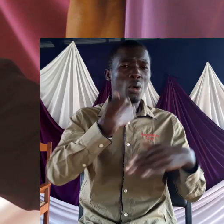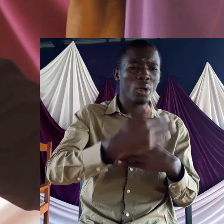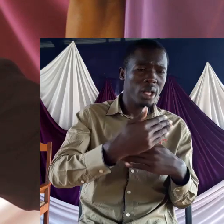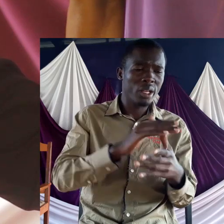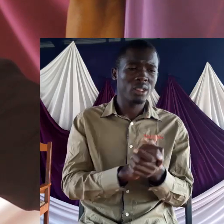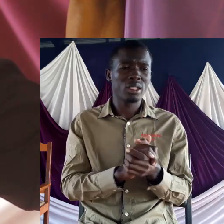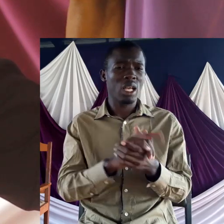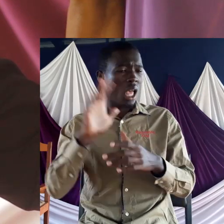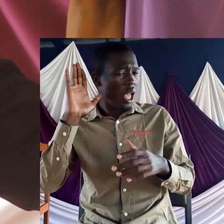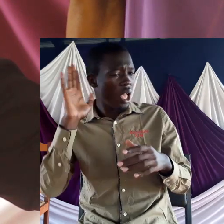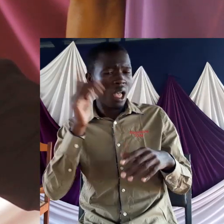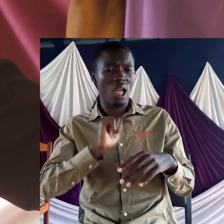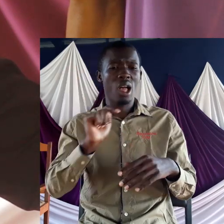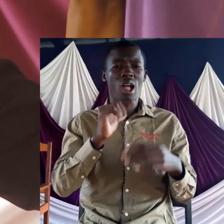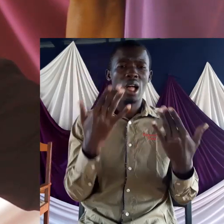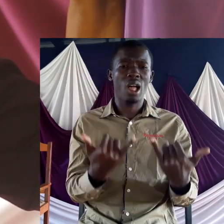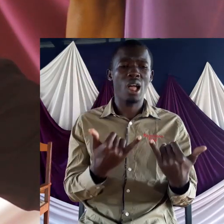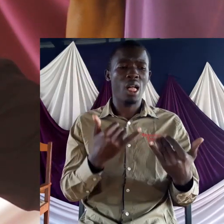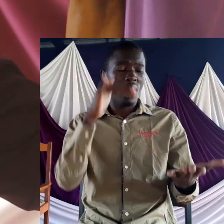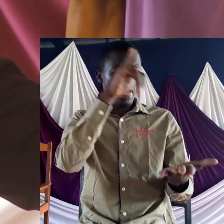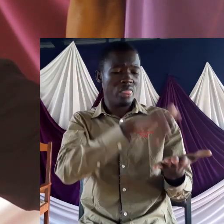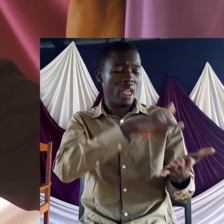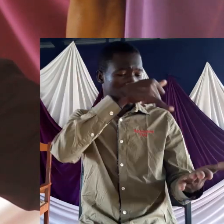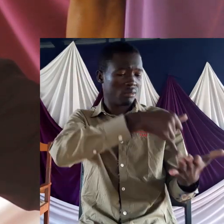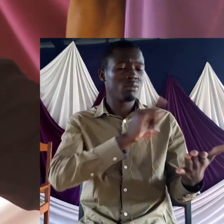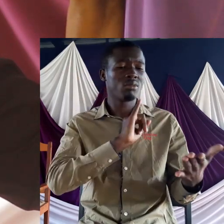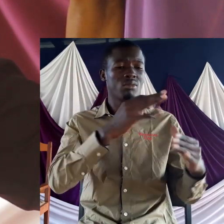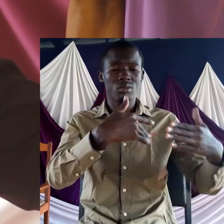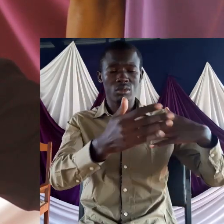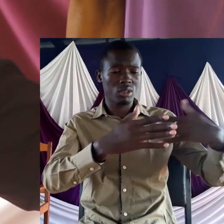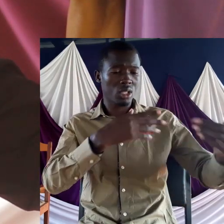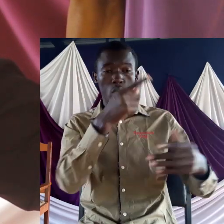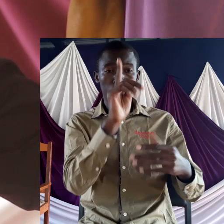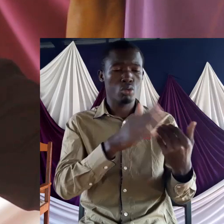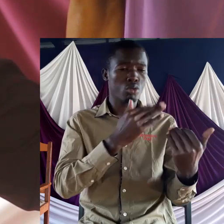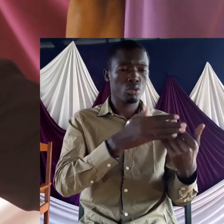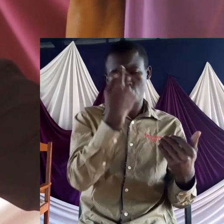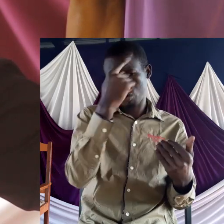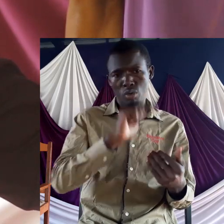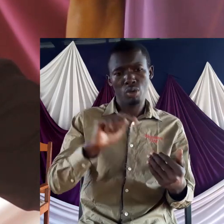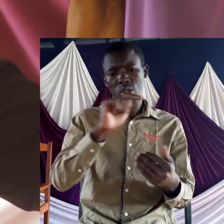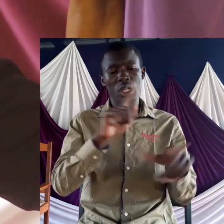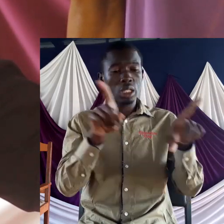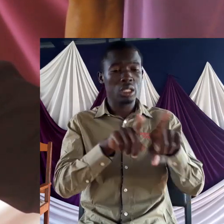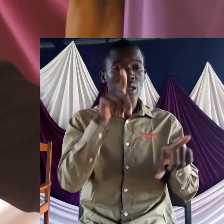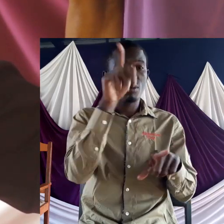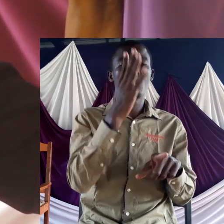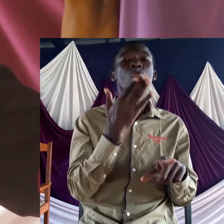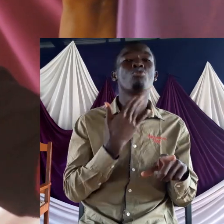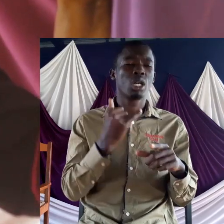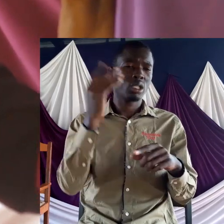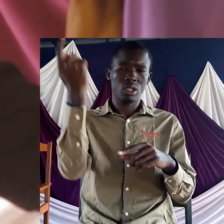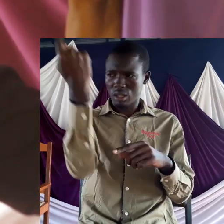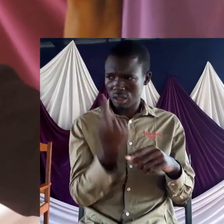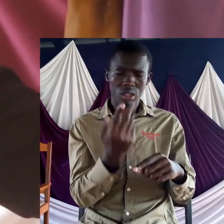time that it is a sign that you care for us and that it is a time that you are willing to come back to